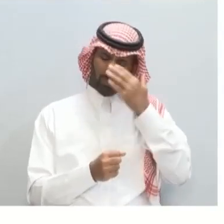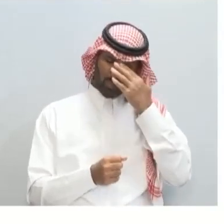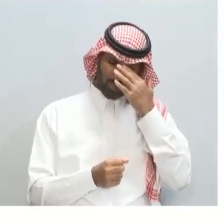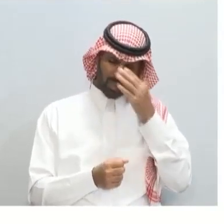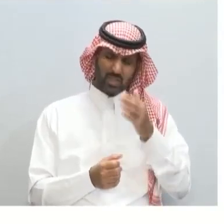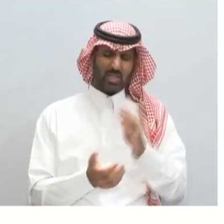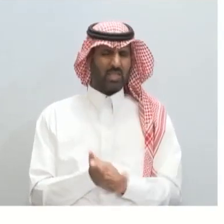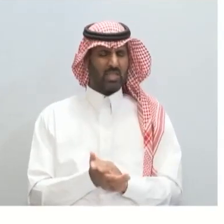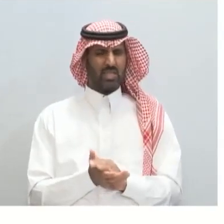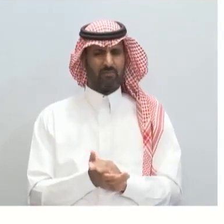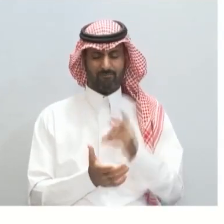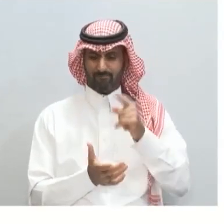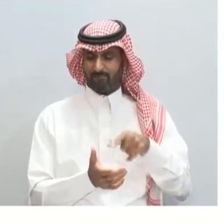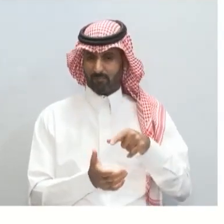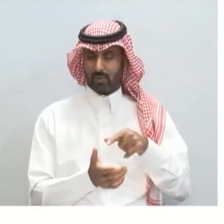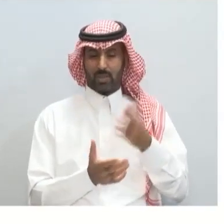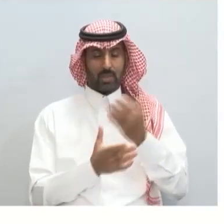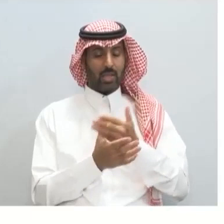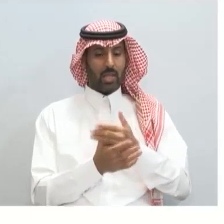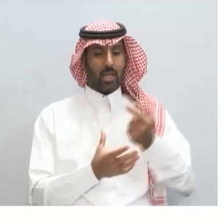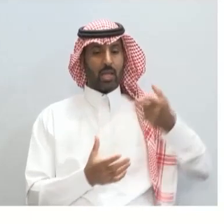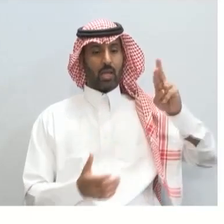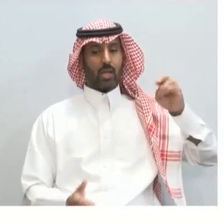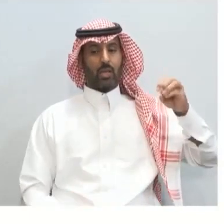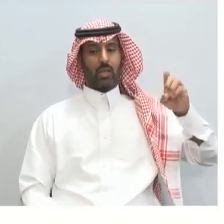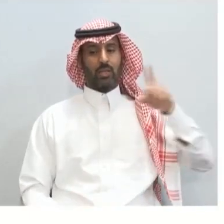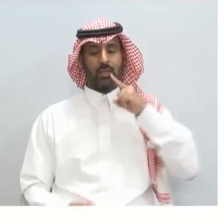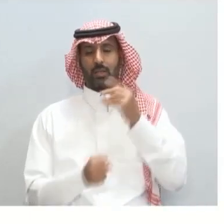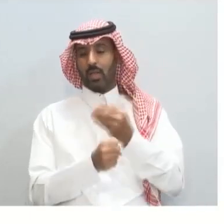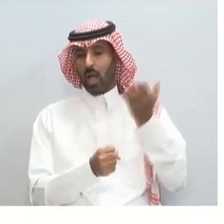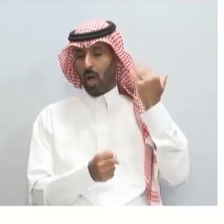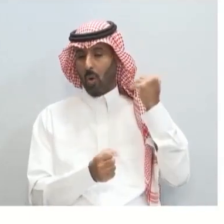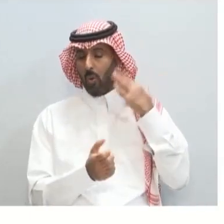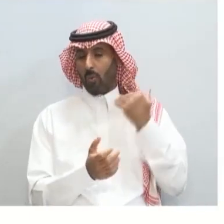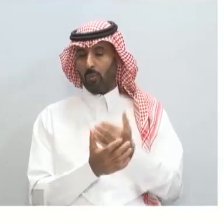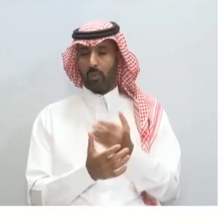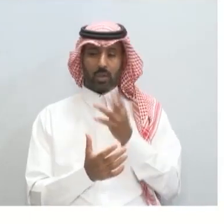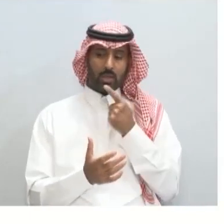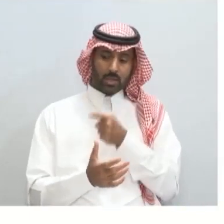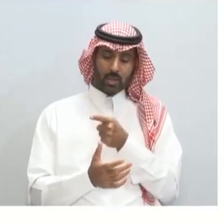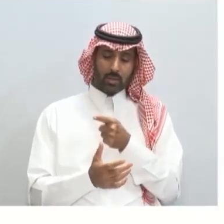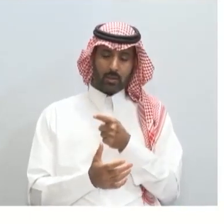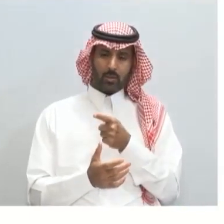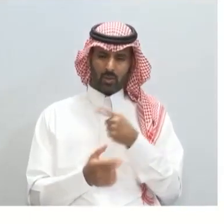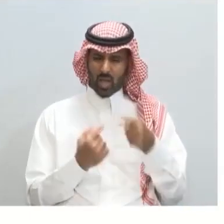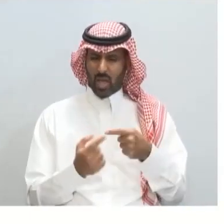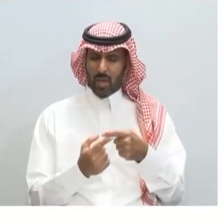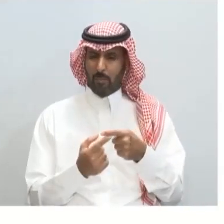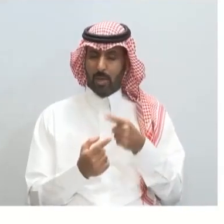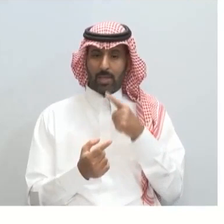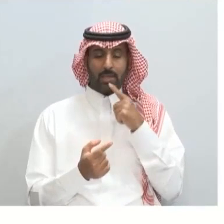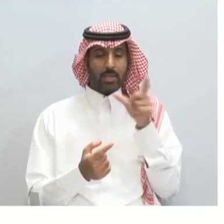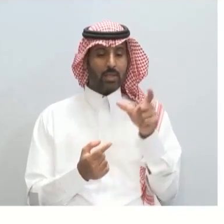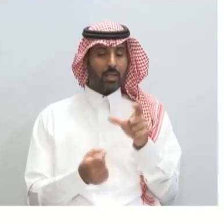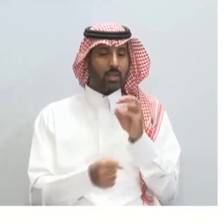regret so when do we use this conditional the past hypothetic conditional we sometimes or often we use it to